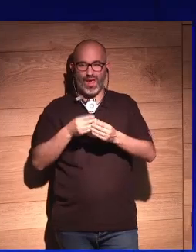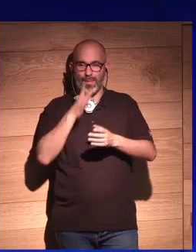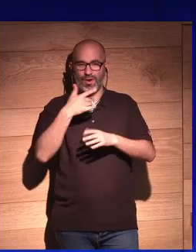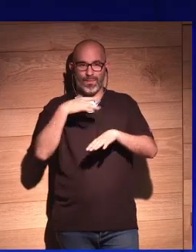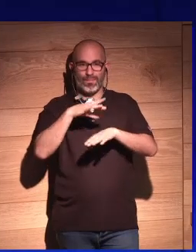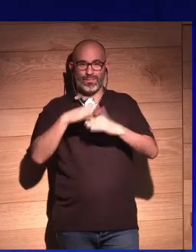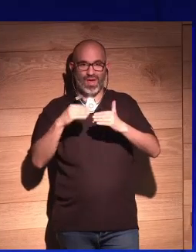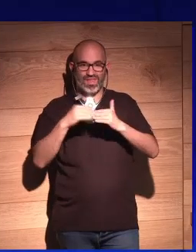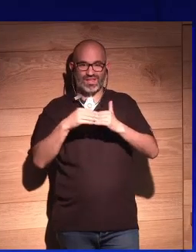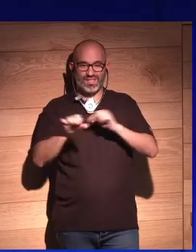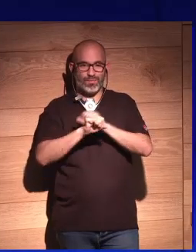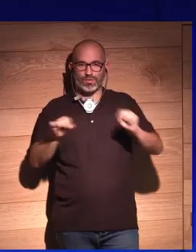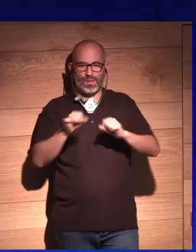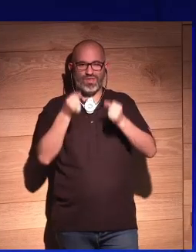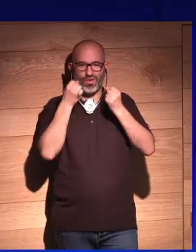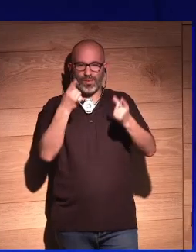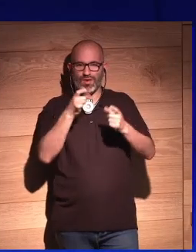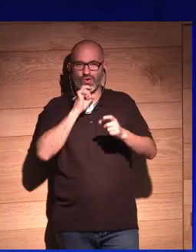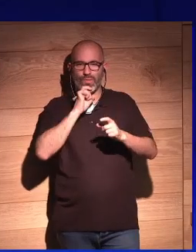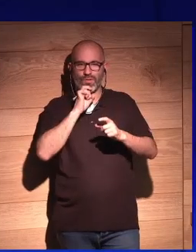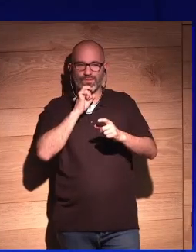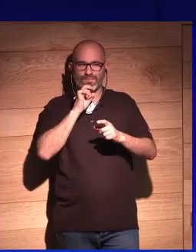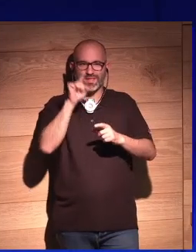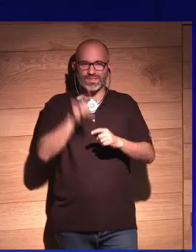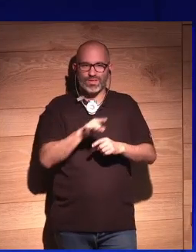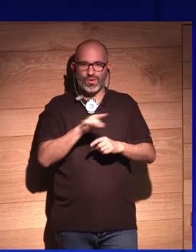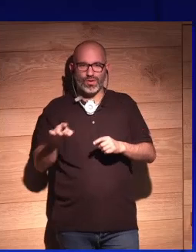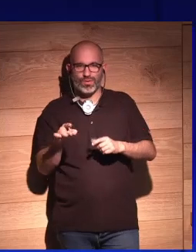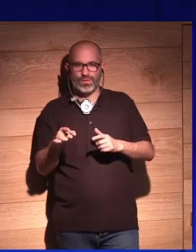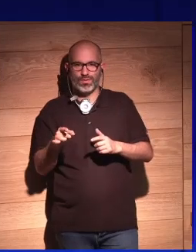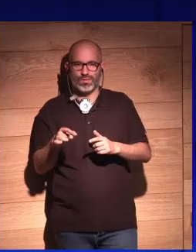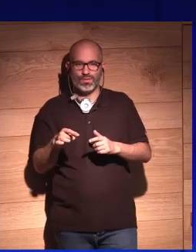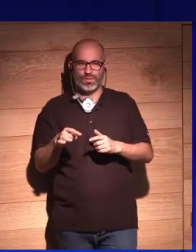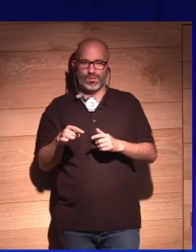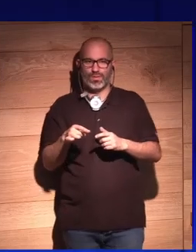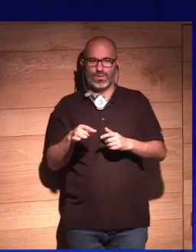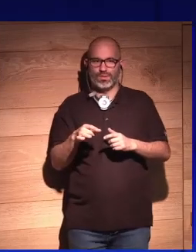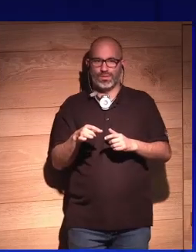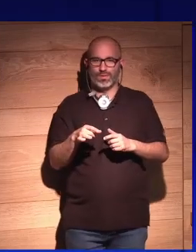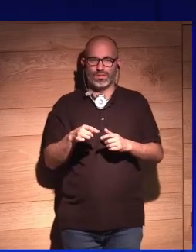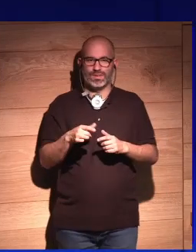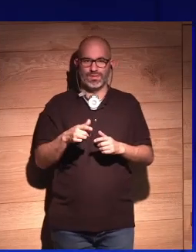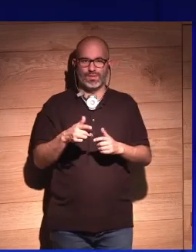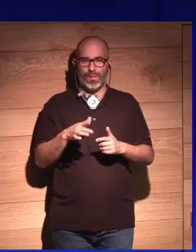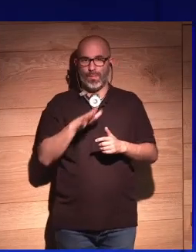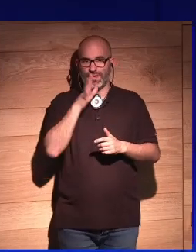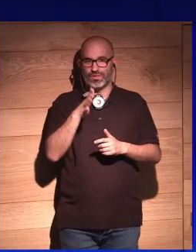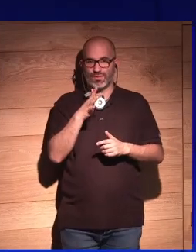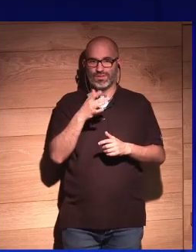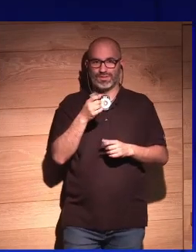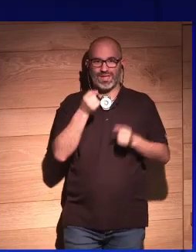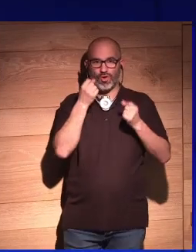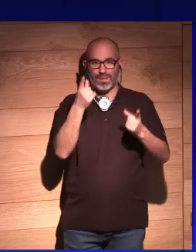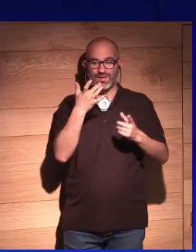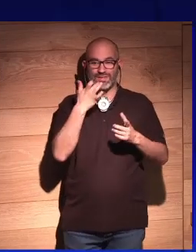they're finding that putting the patient in VR and showing them what the surgery is